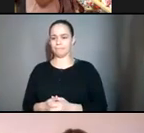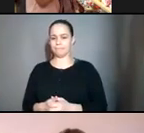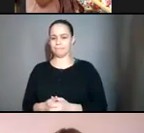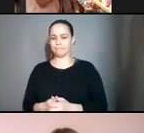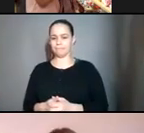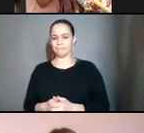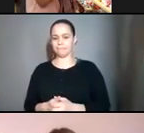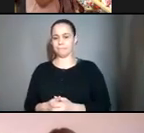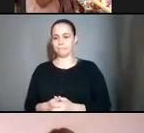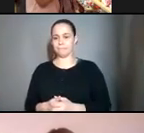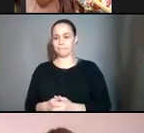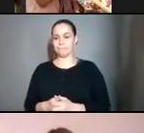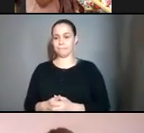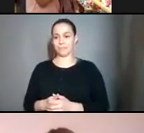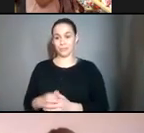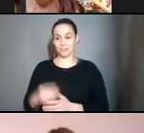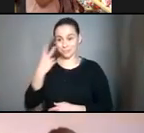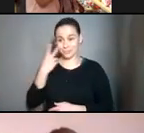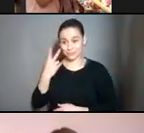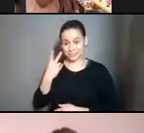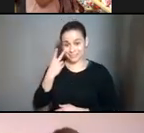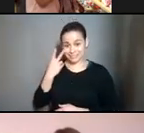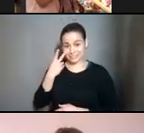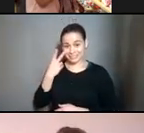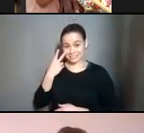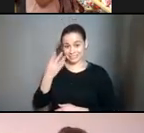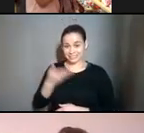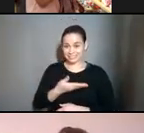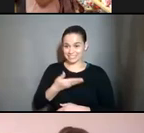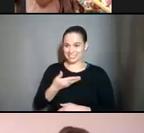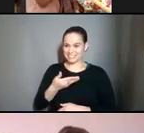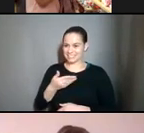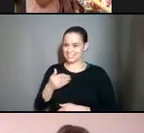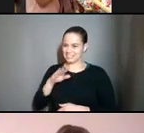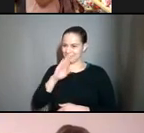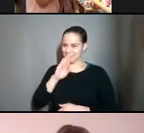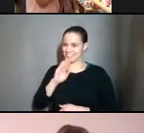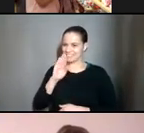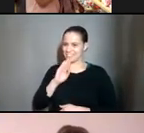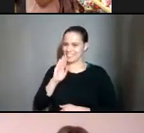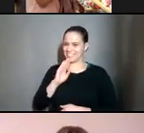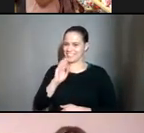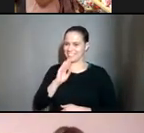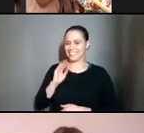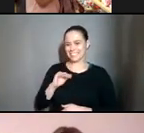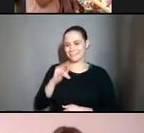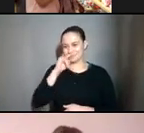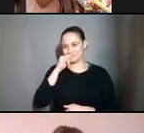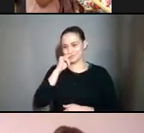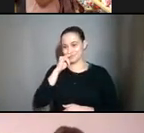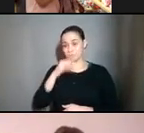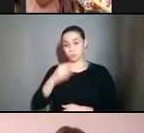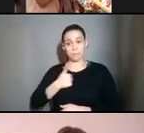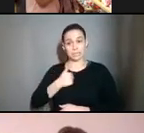At this point, you can see that the boy is mildly frustrated. So as a parent, I might jump in and